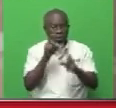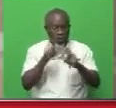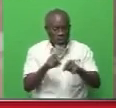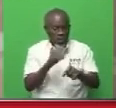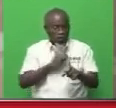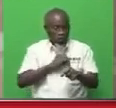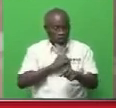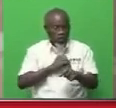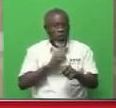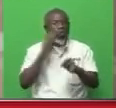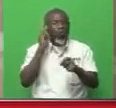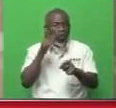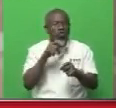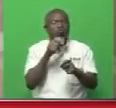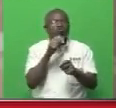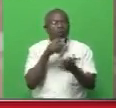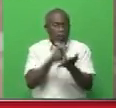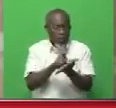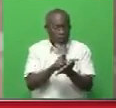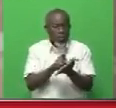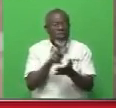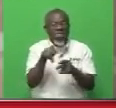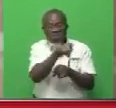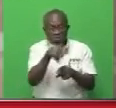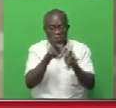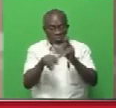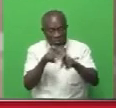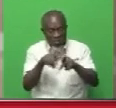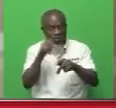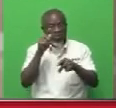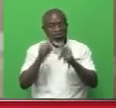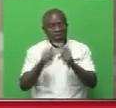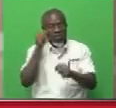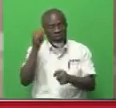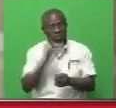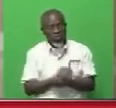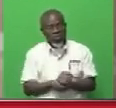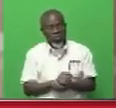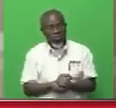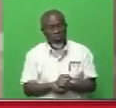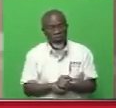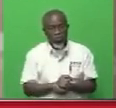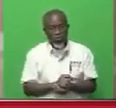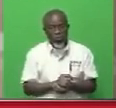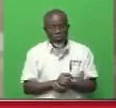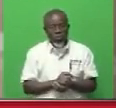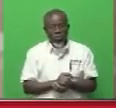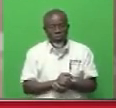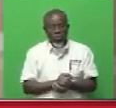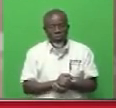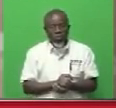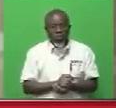When the budget was first read on the 26th of September and the series of fiscal measures were laid out, increasing the burdens on an